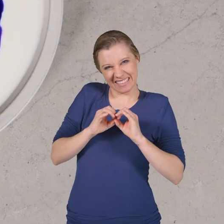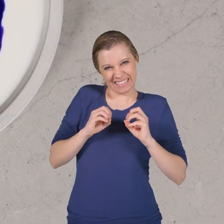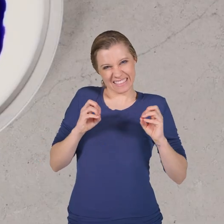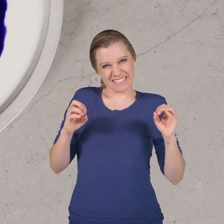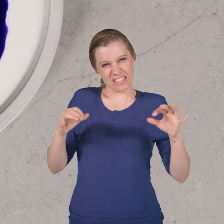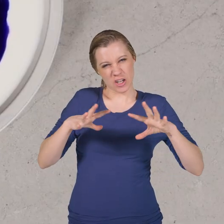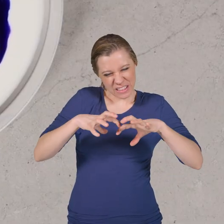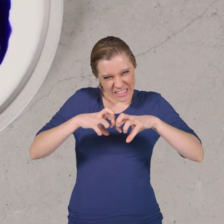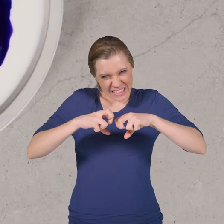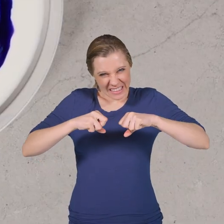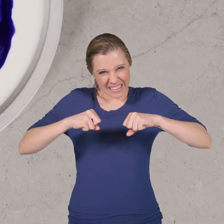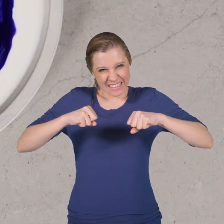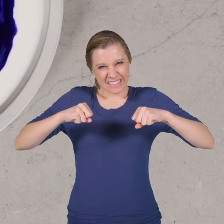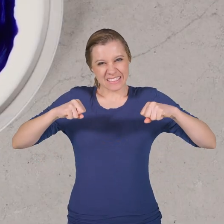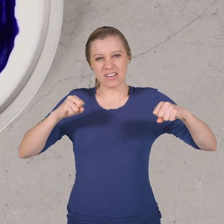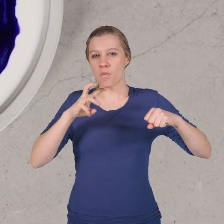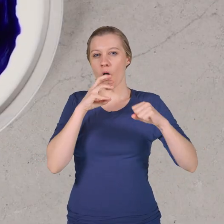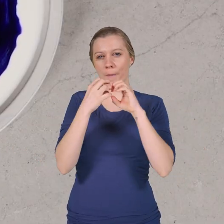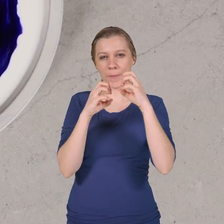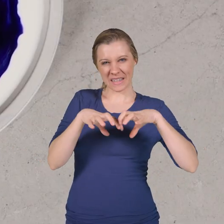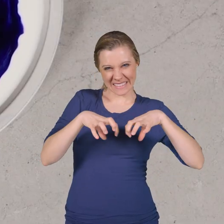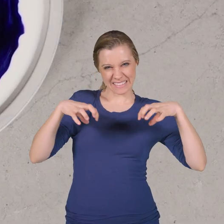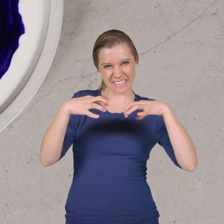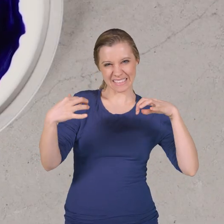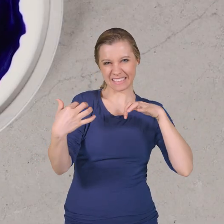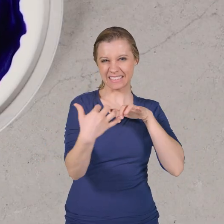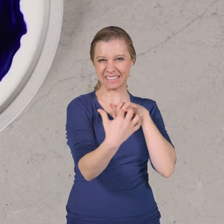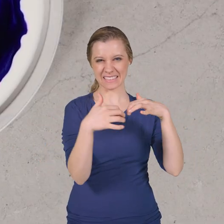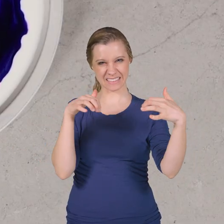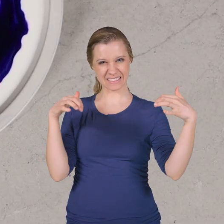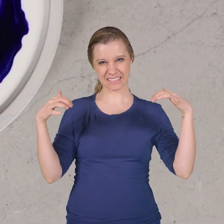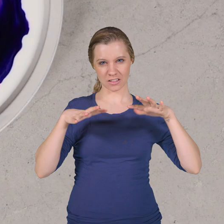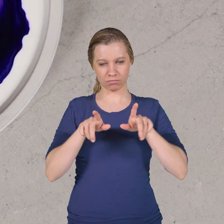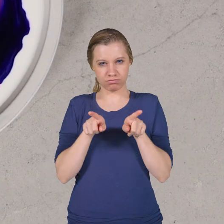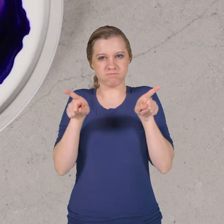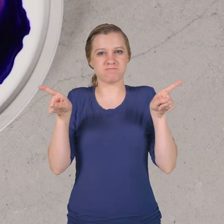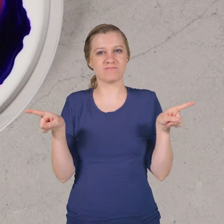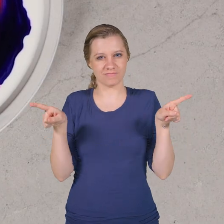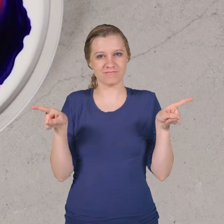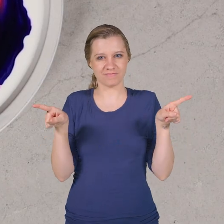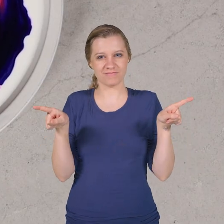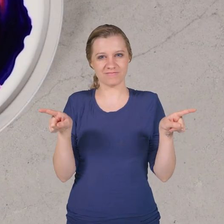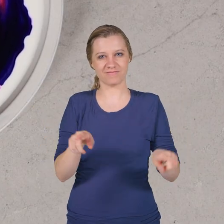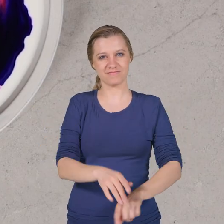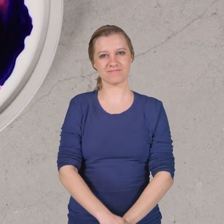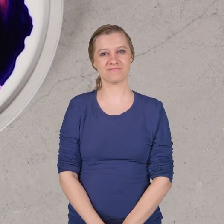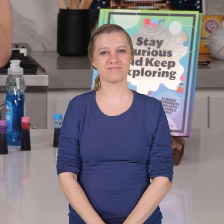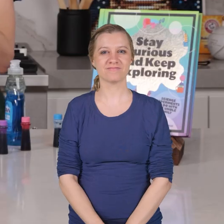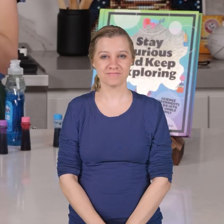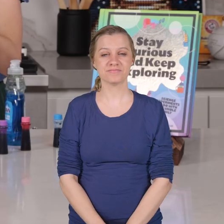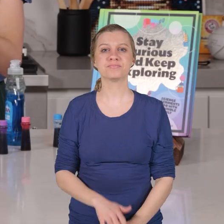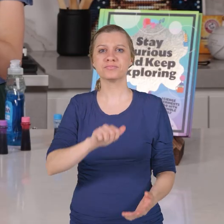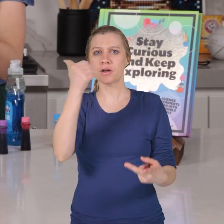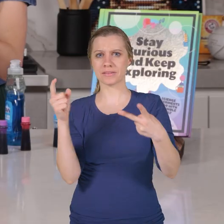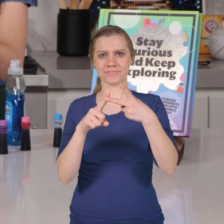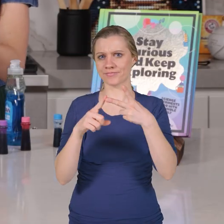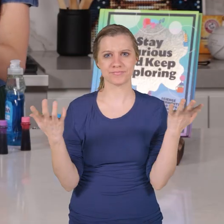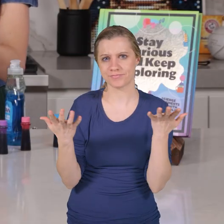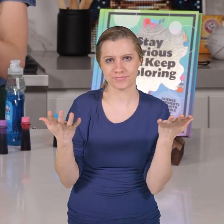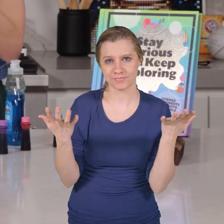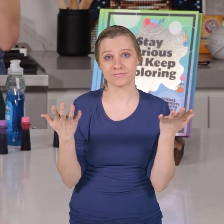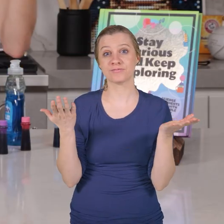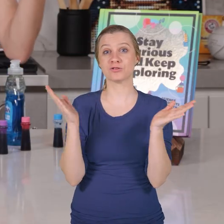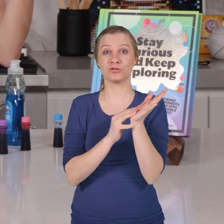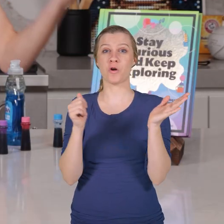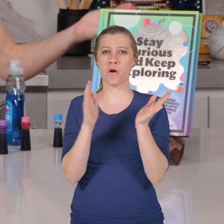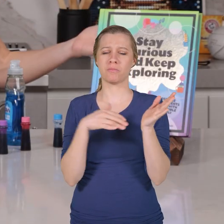surface tension. It's pulling on those water molecules. It's pulling on the food coloring to go outward radially. The other thing that's